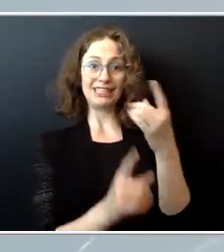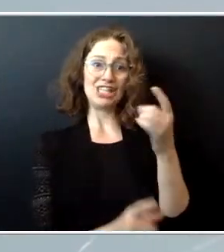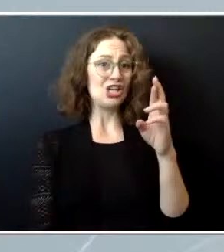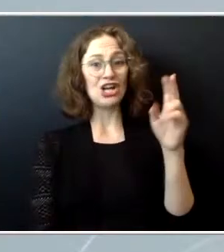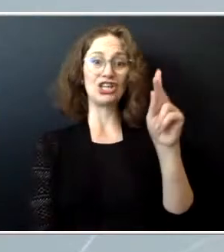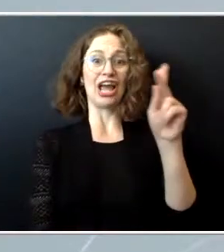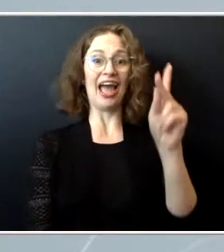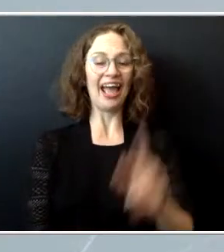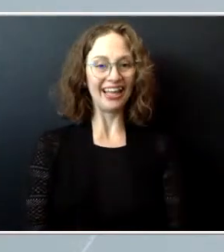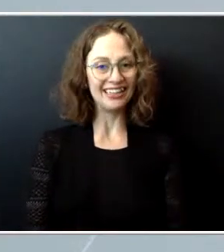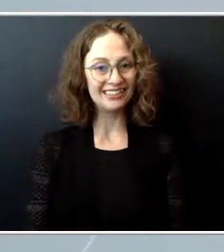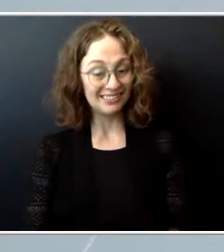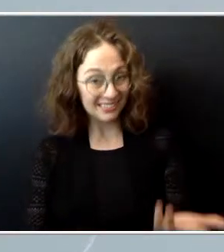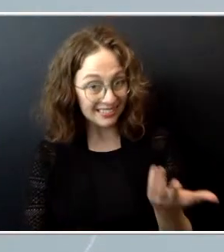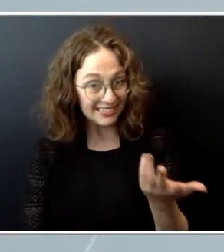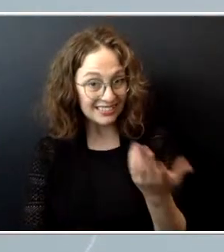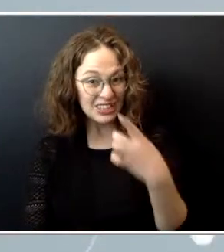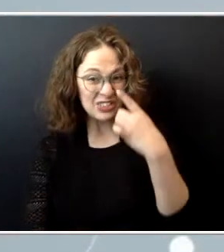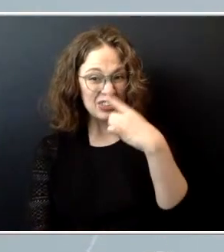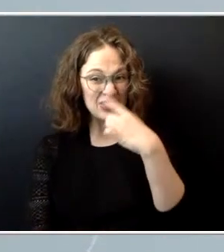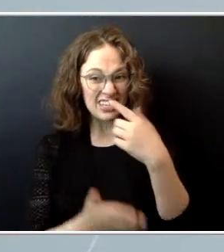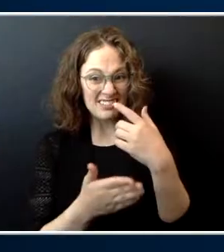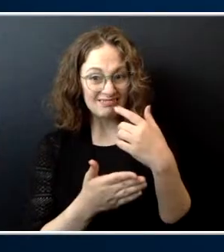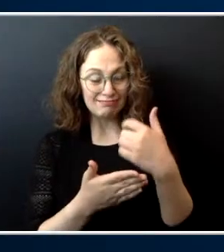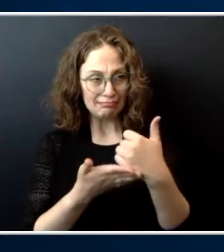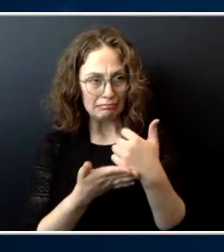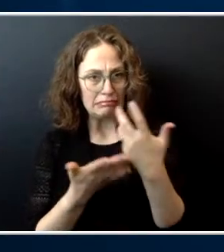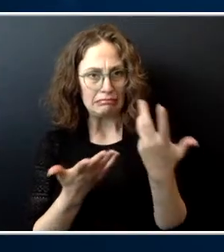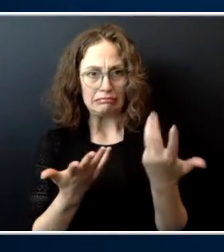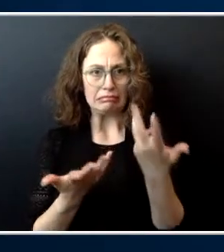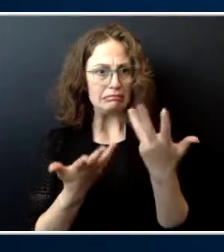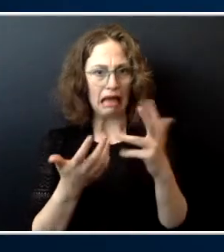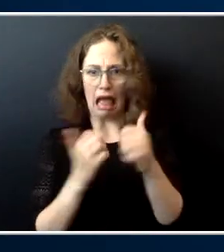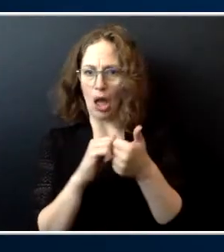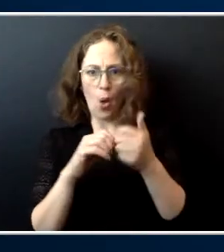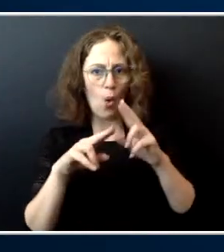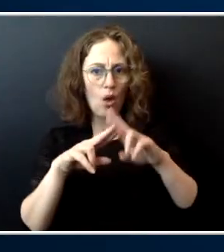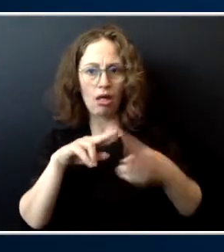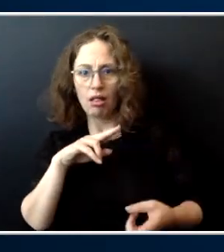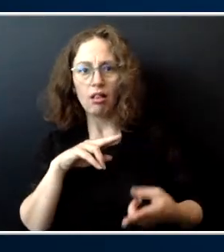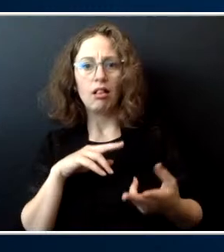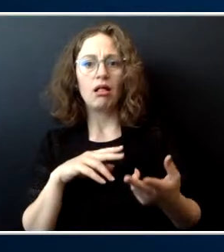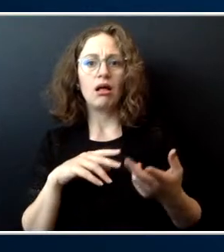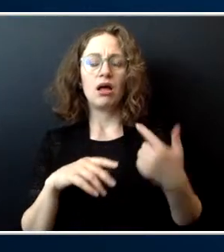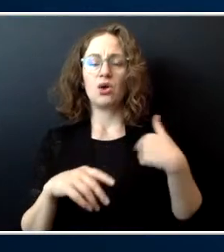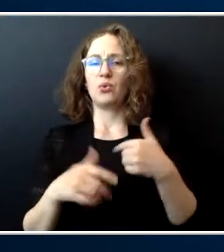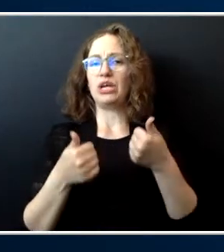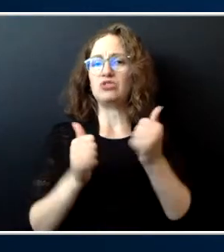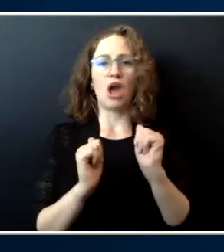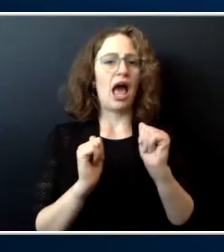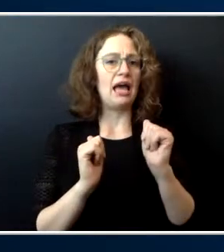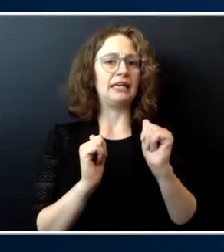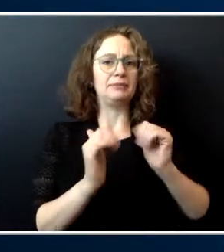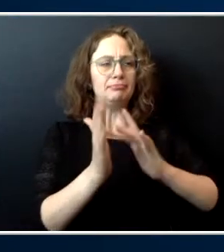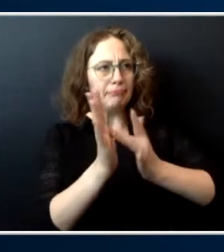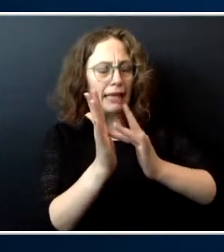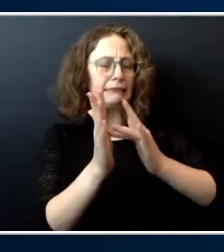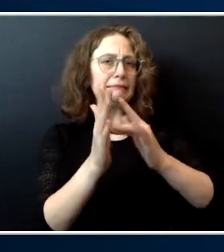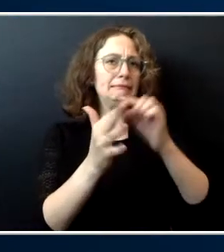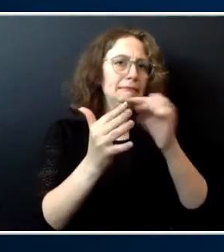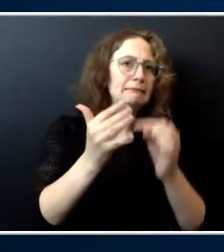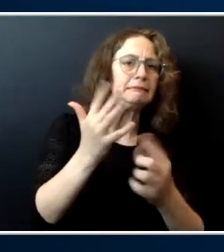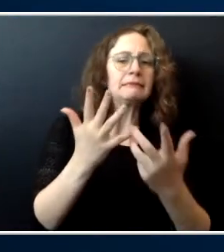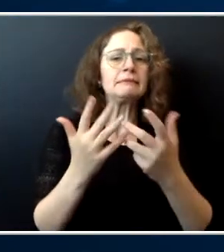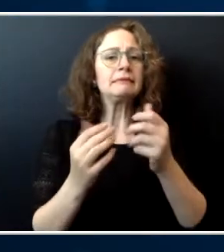figure something out to help me with this weight loss. We did other things like Saxenda, but it just wasn't really working. And